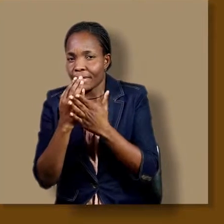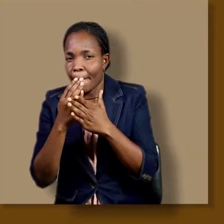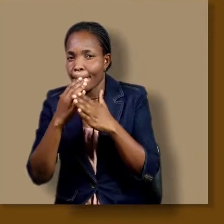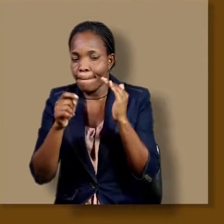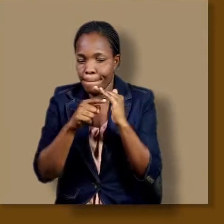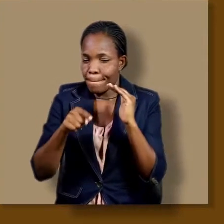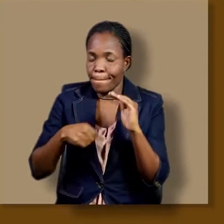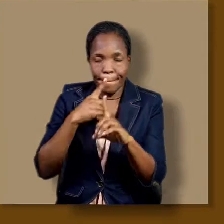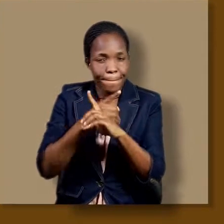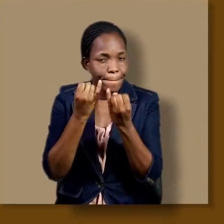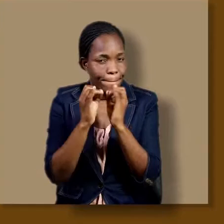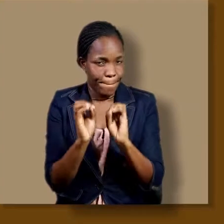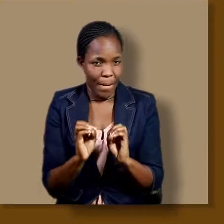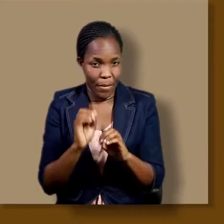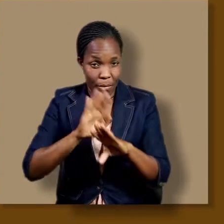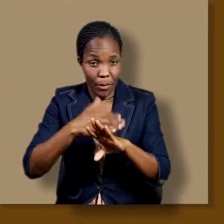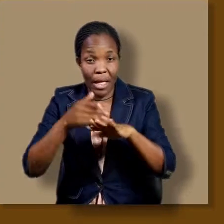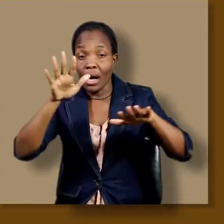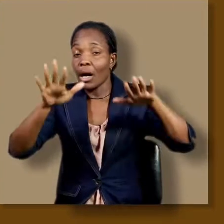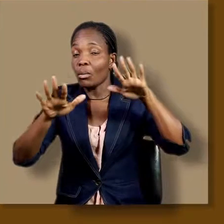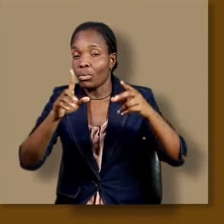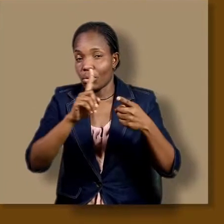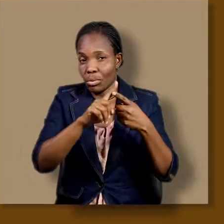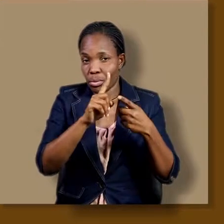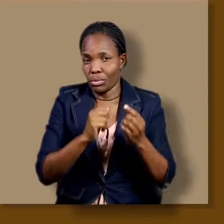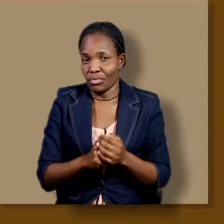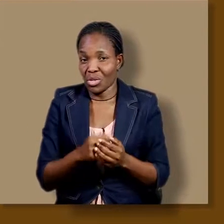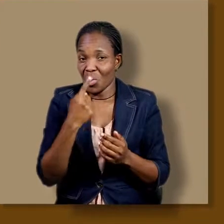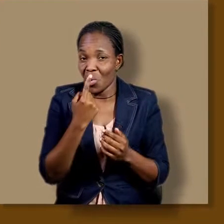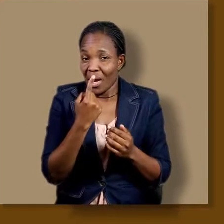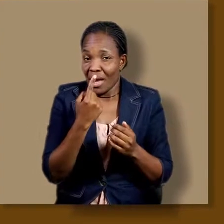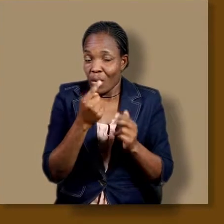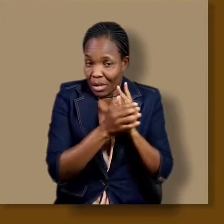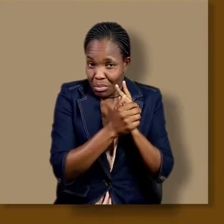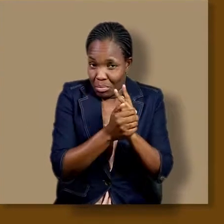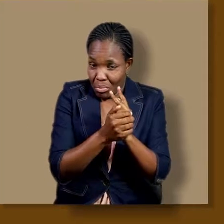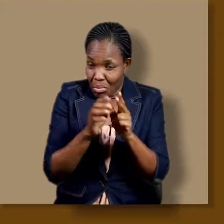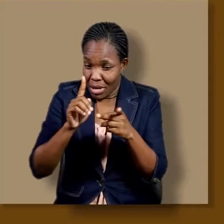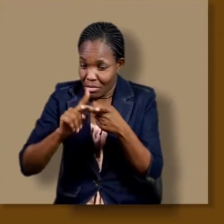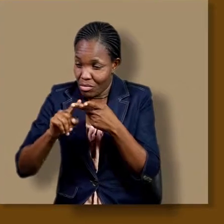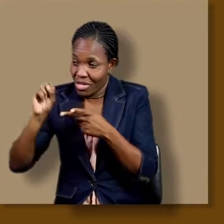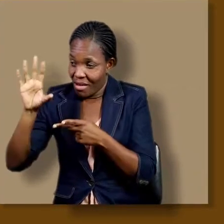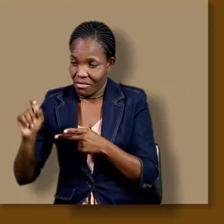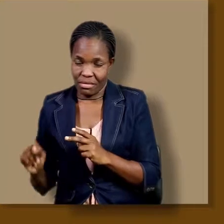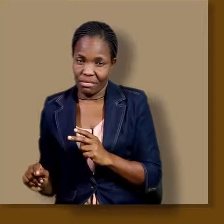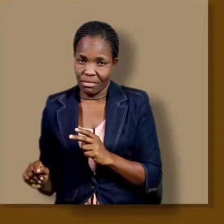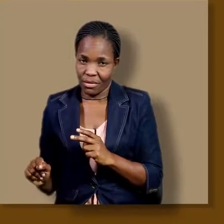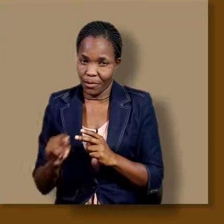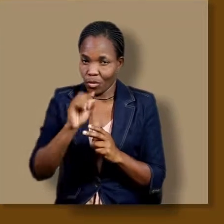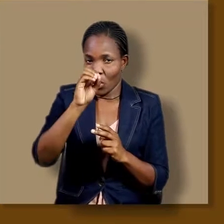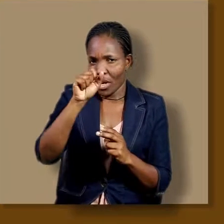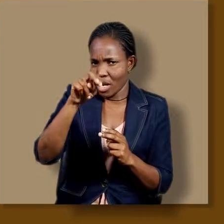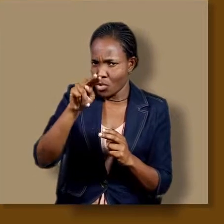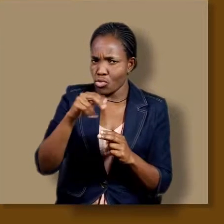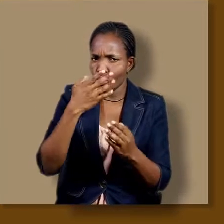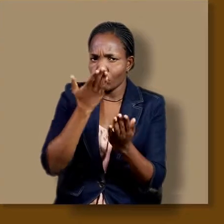yet won their independence, such as Angola, or where white minority ruled, such as South Africa. The OAU